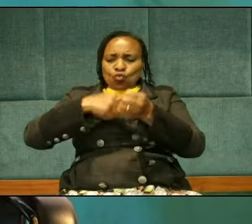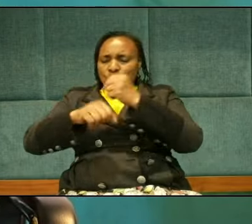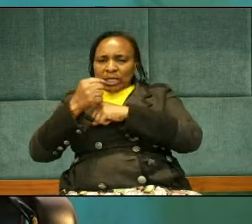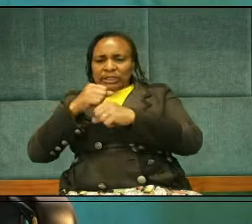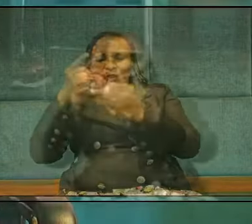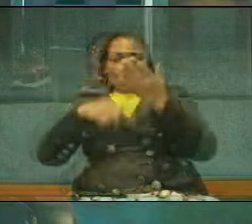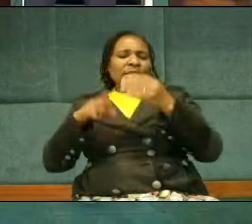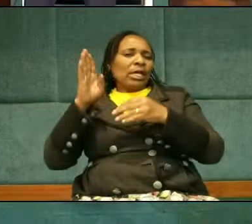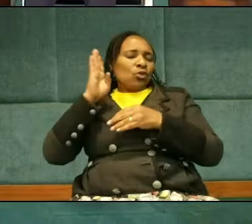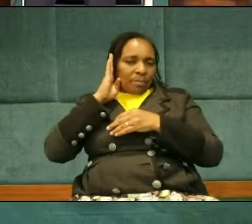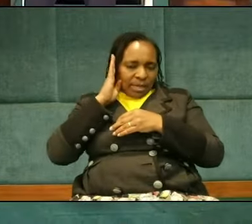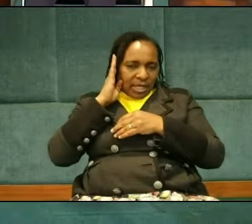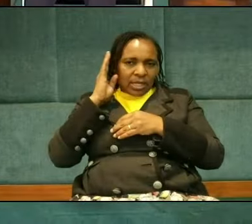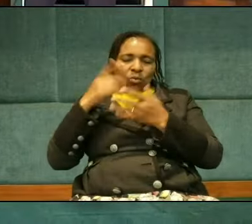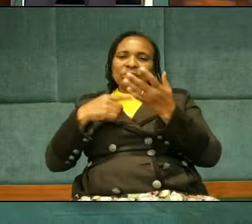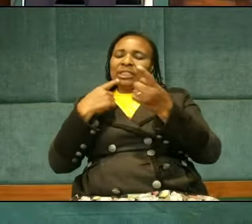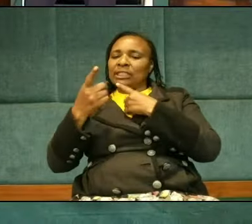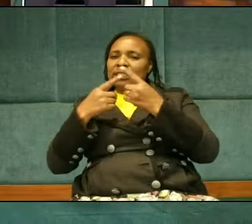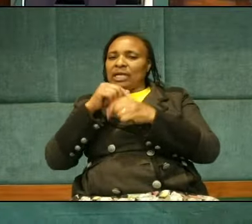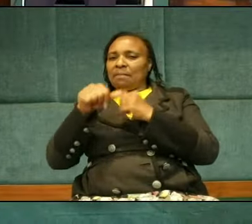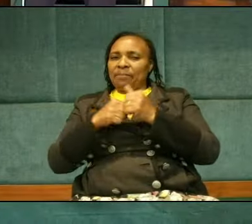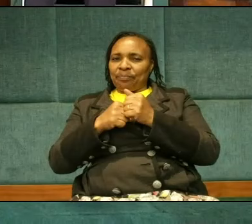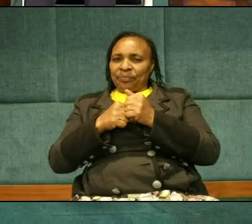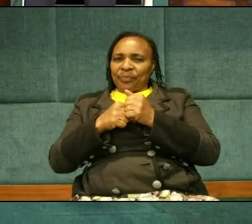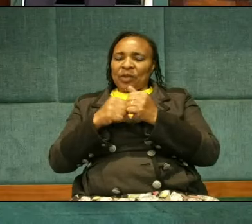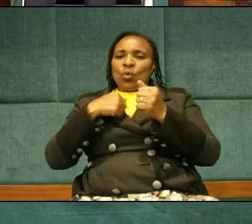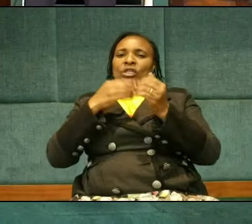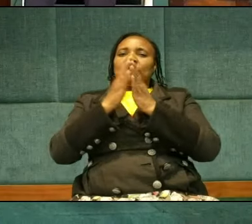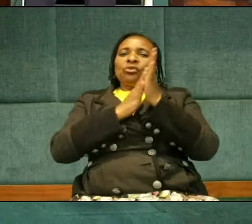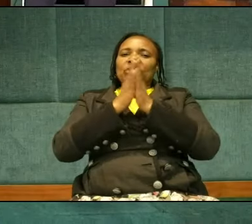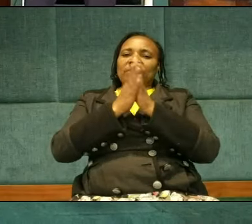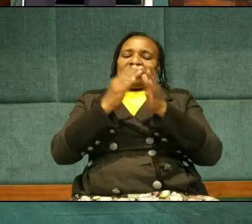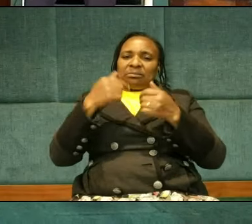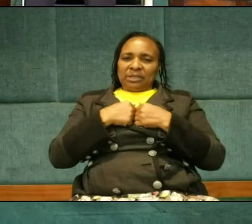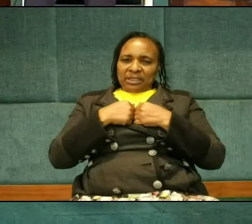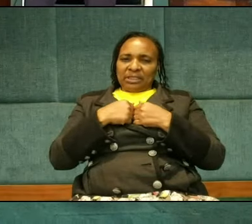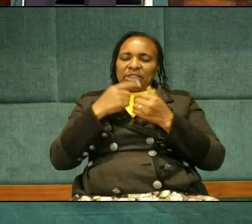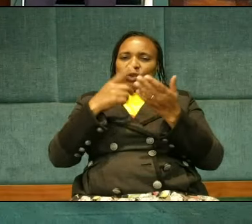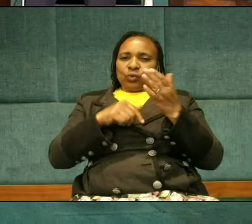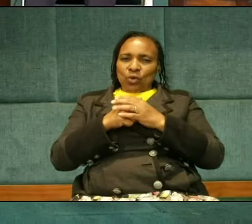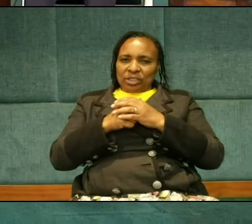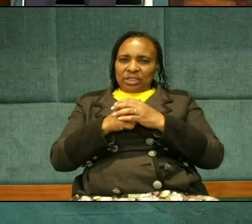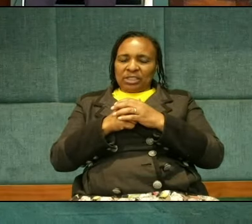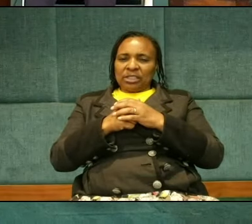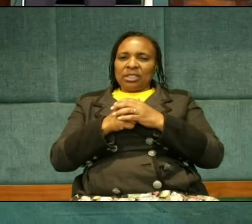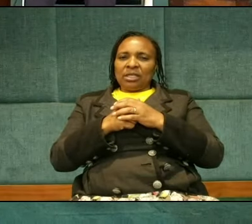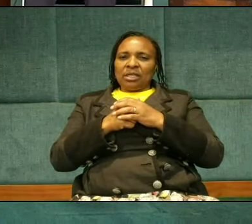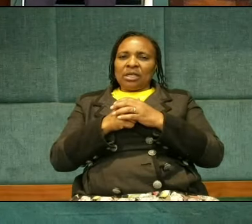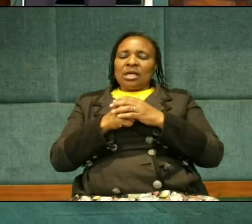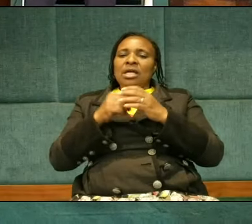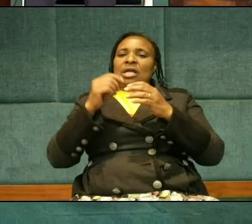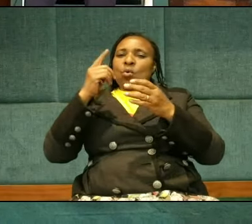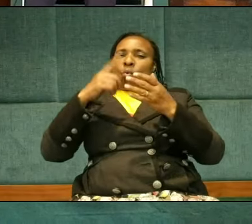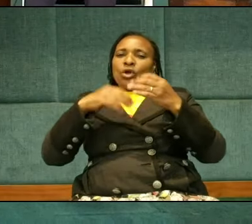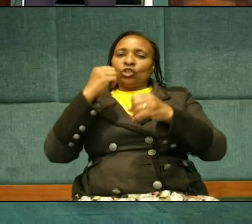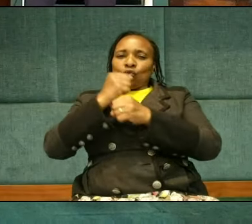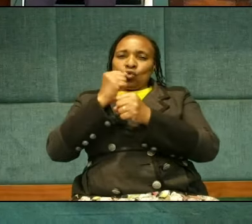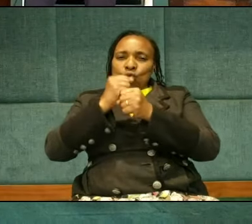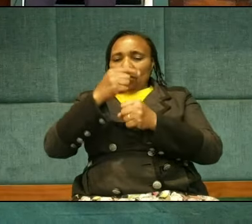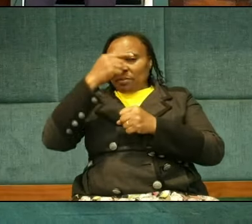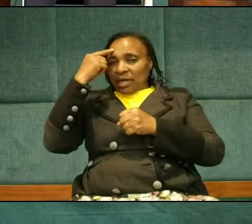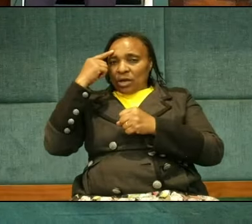saying? What is motivating me? I'll just do whatever they're telling me to do,